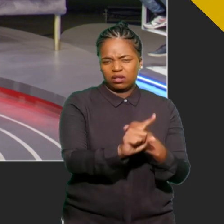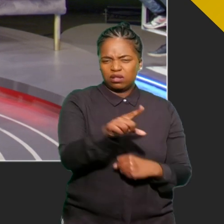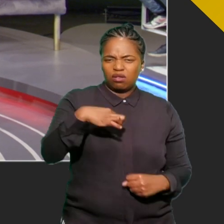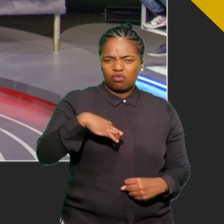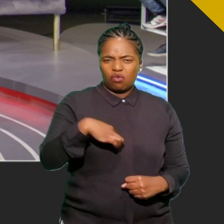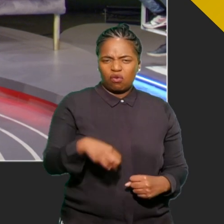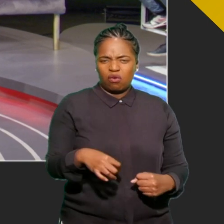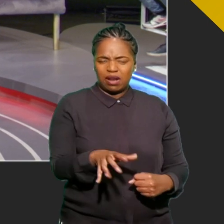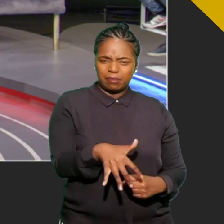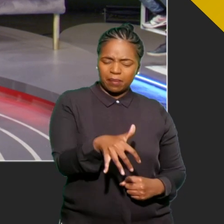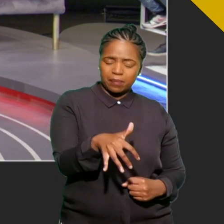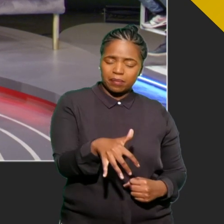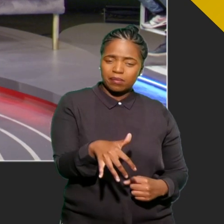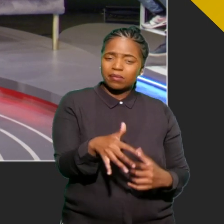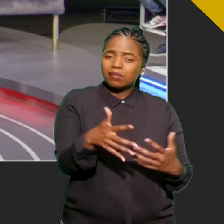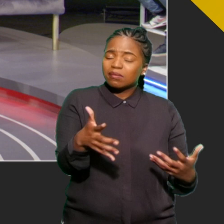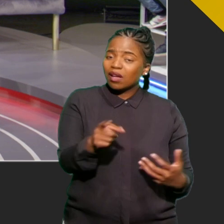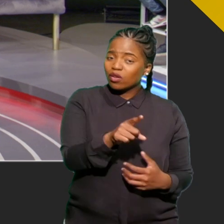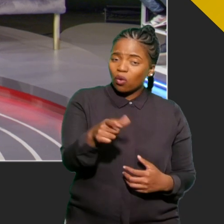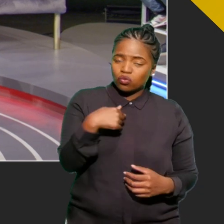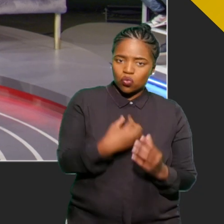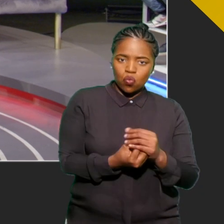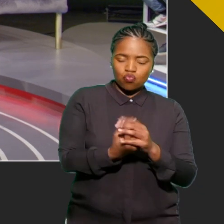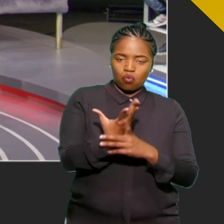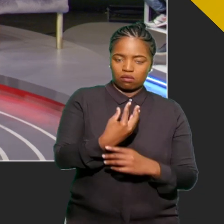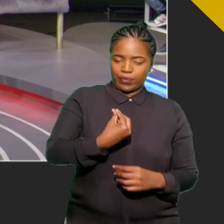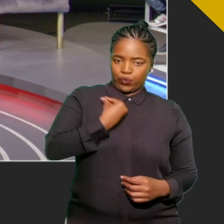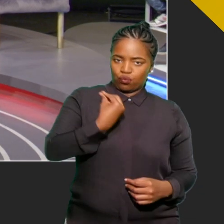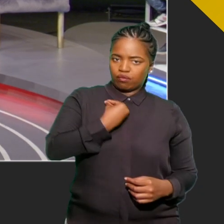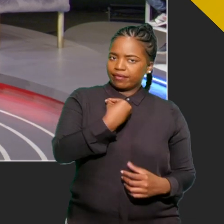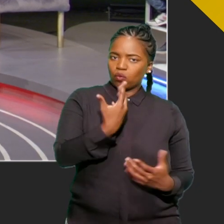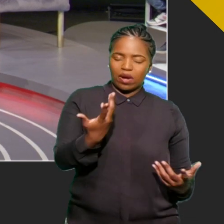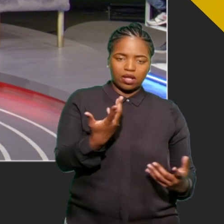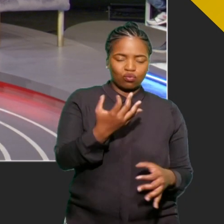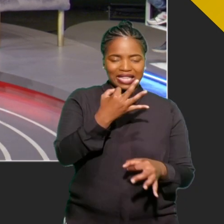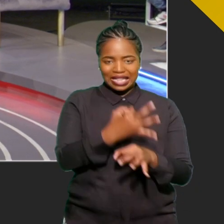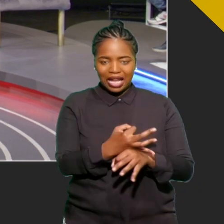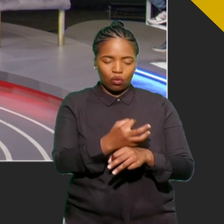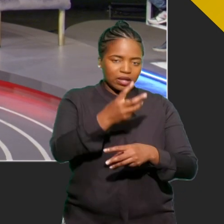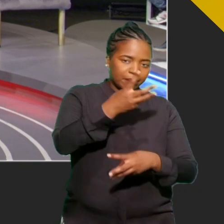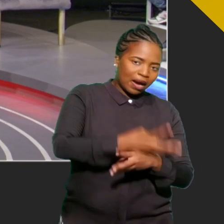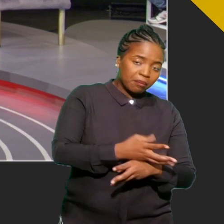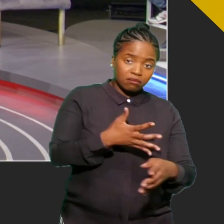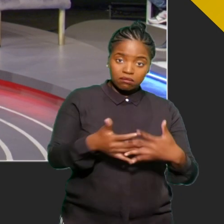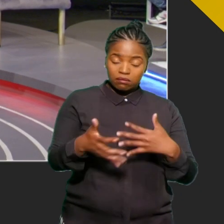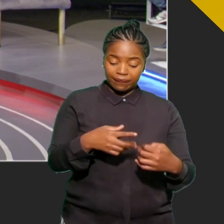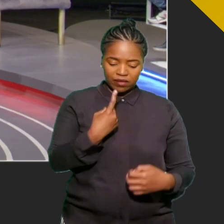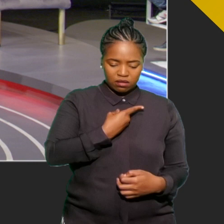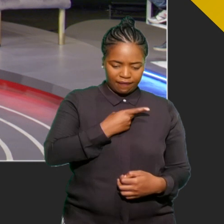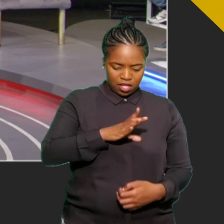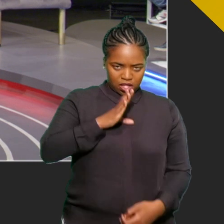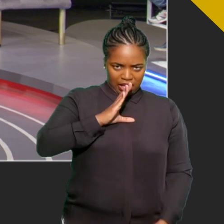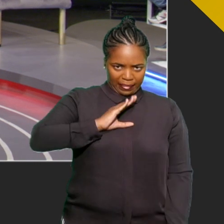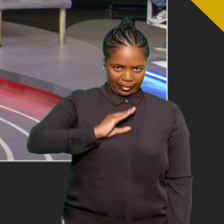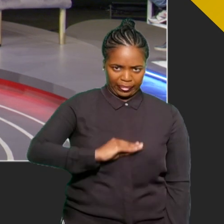teenage pregnancy, how does it then affect your growth as a young person, whether you're the dad or you're the mom? Does it affect your self-esteem? Does